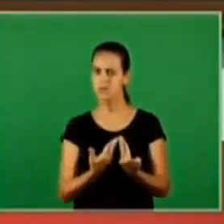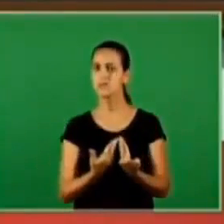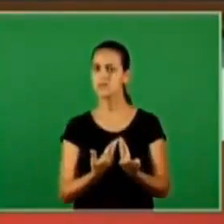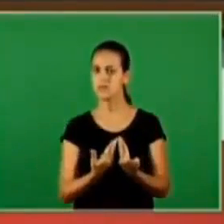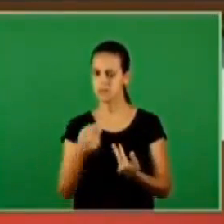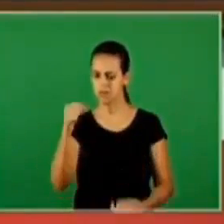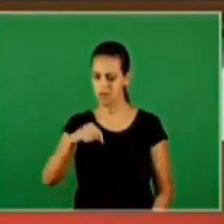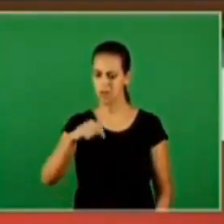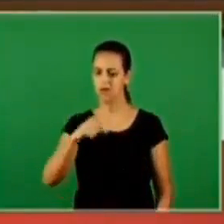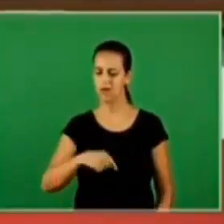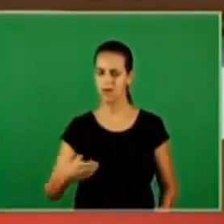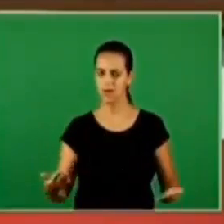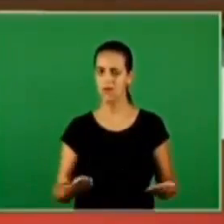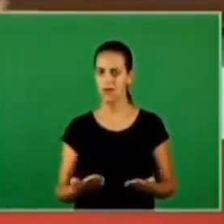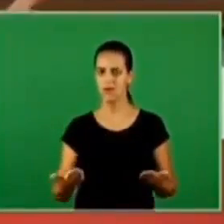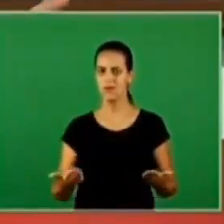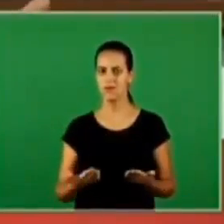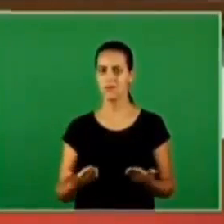today